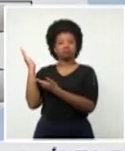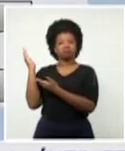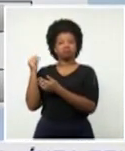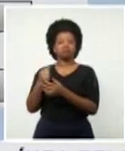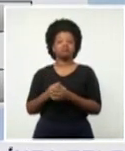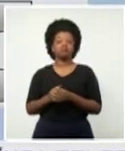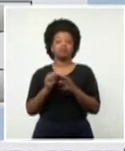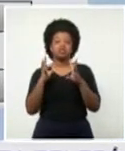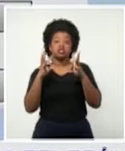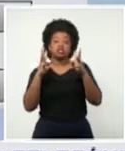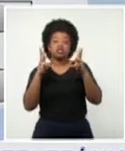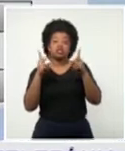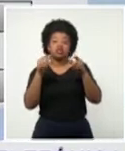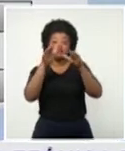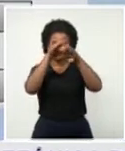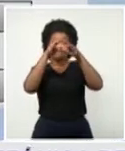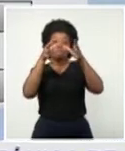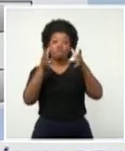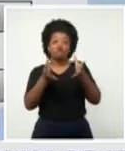totaling